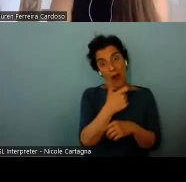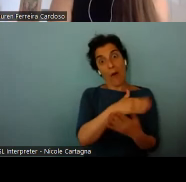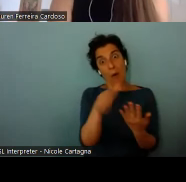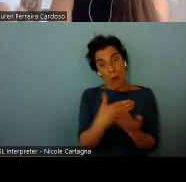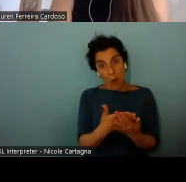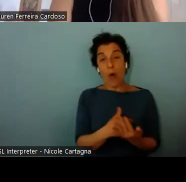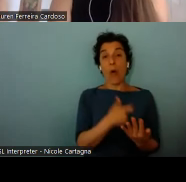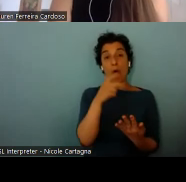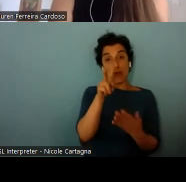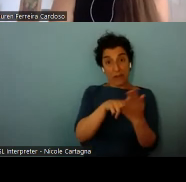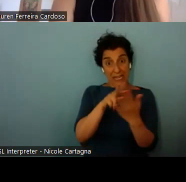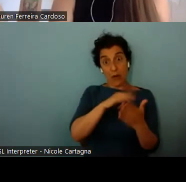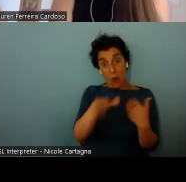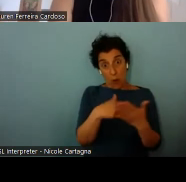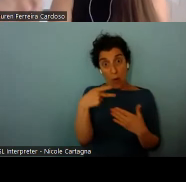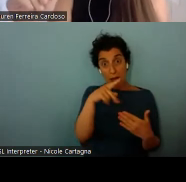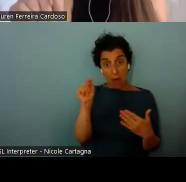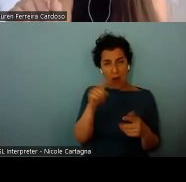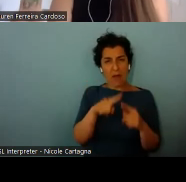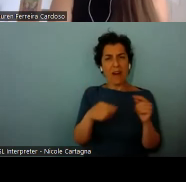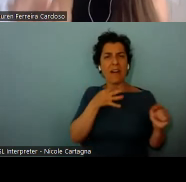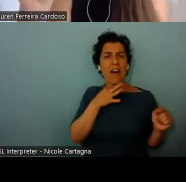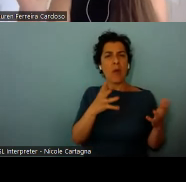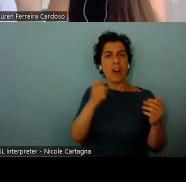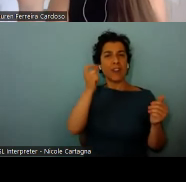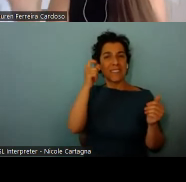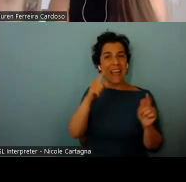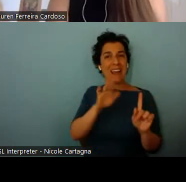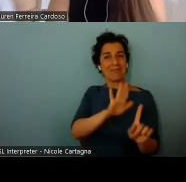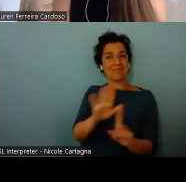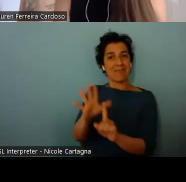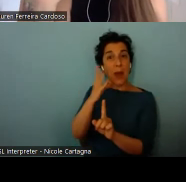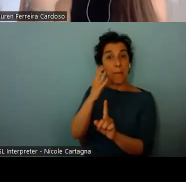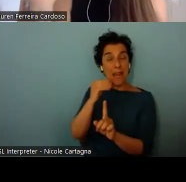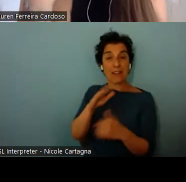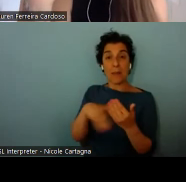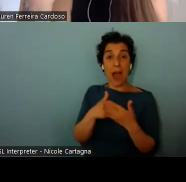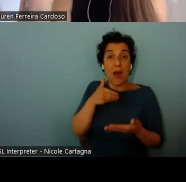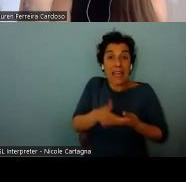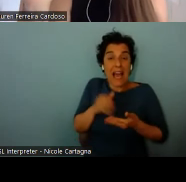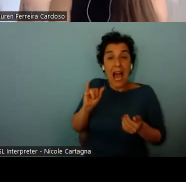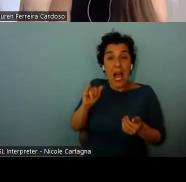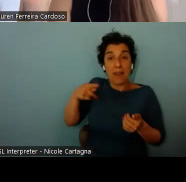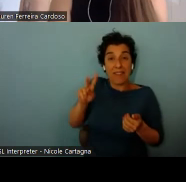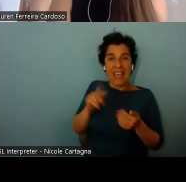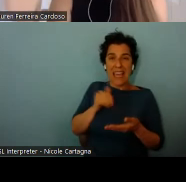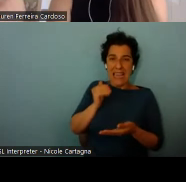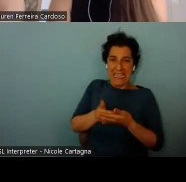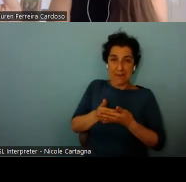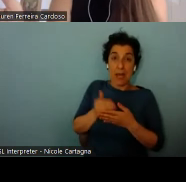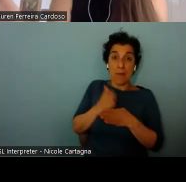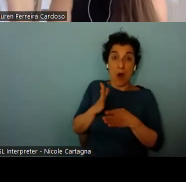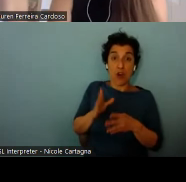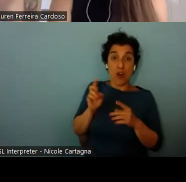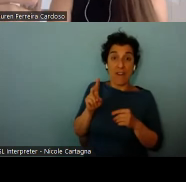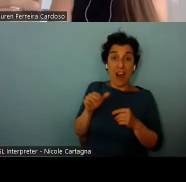entire PowerPoint, but you do want to understand a little bit about the experiences of, for instance, intimate partner violence during the pandemic, you can go